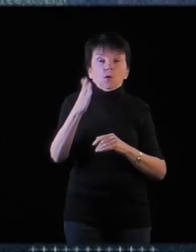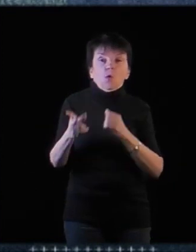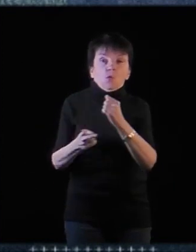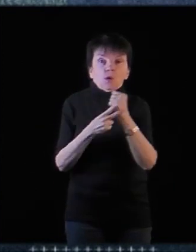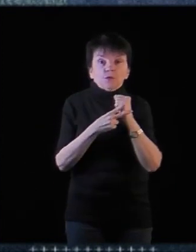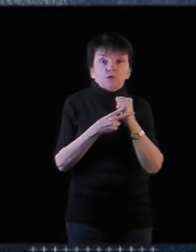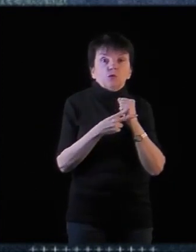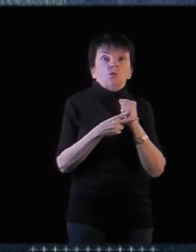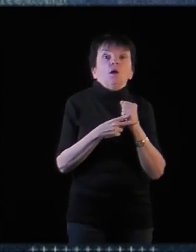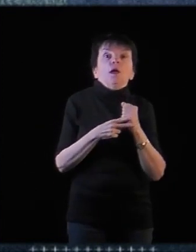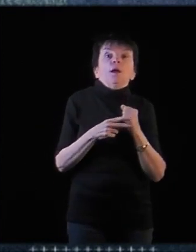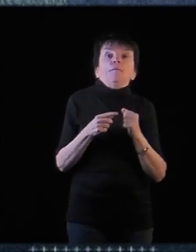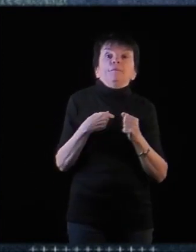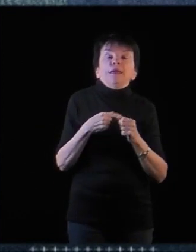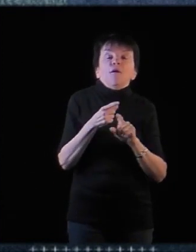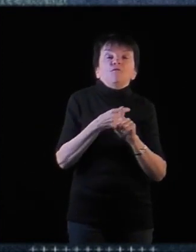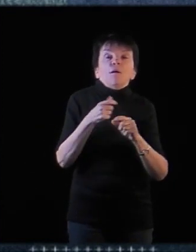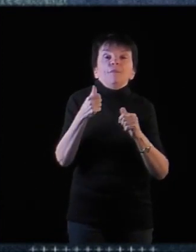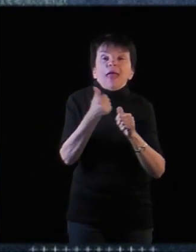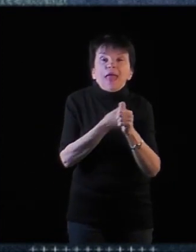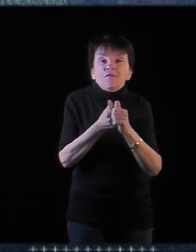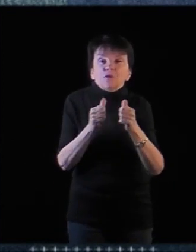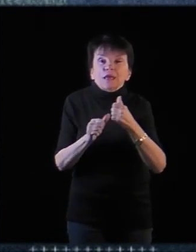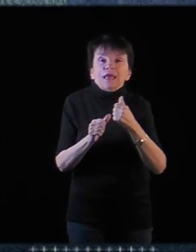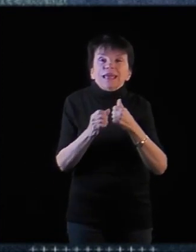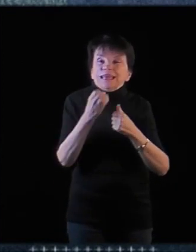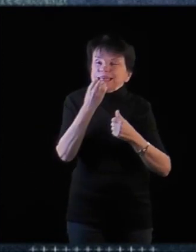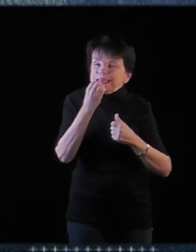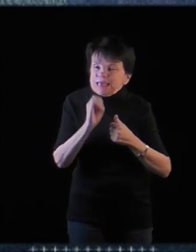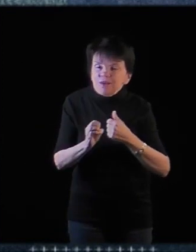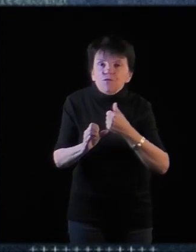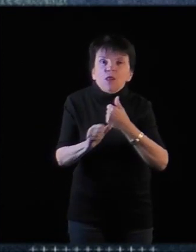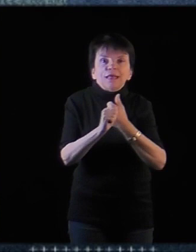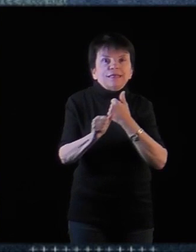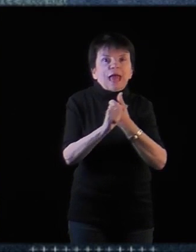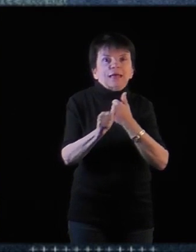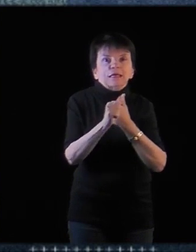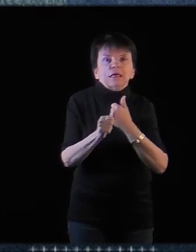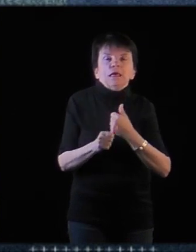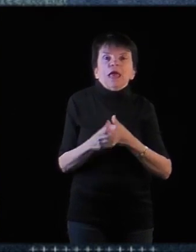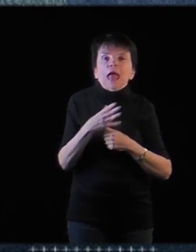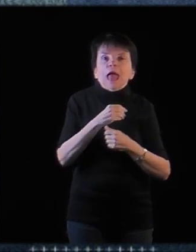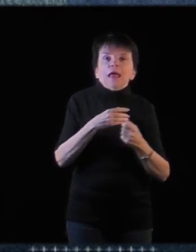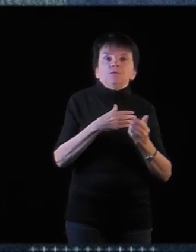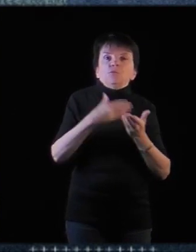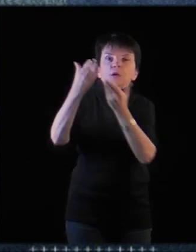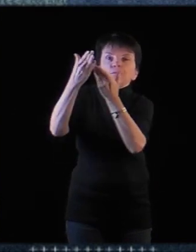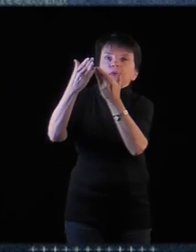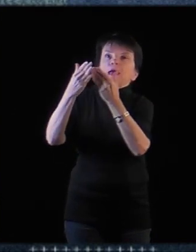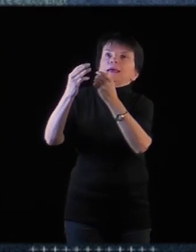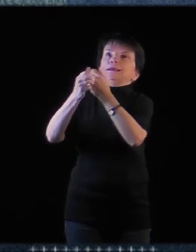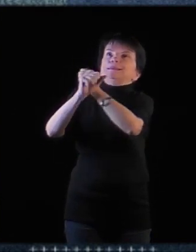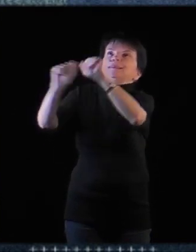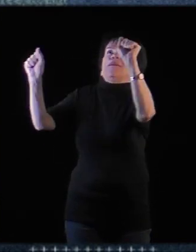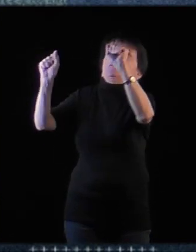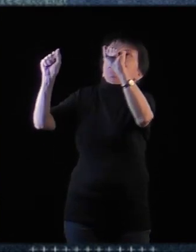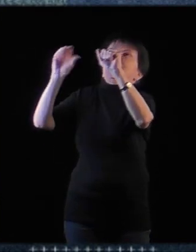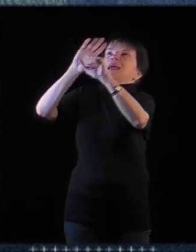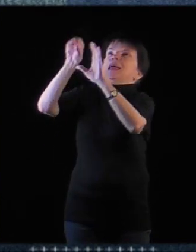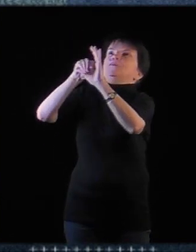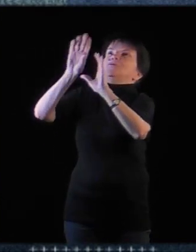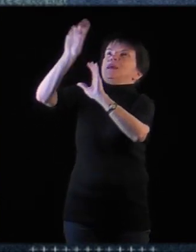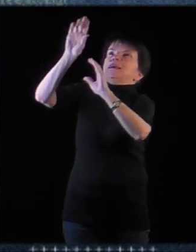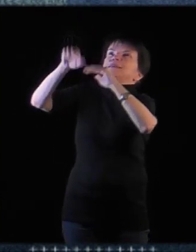every evil attack and will bring me safely to his heavenly kingdom. To him be